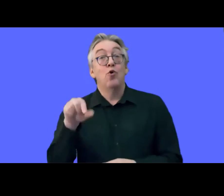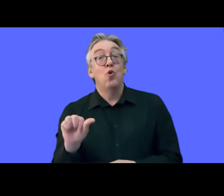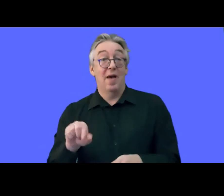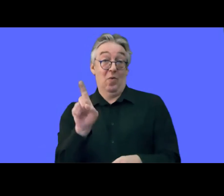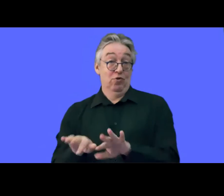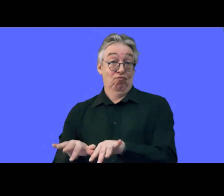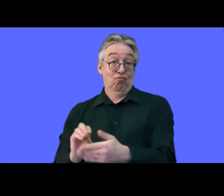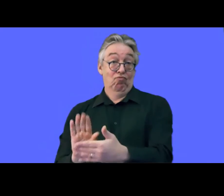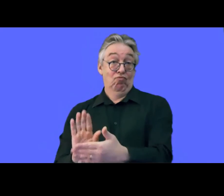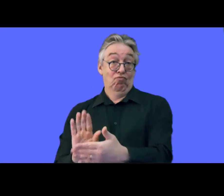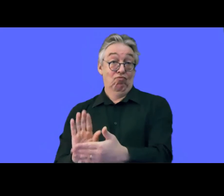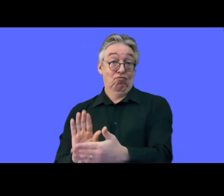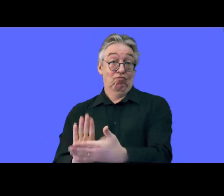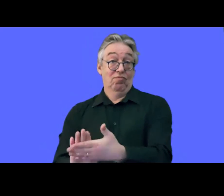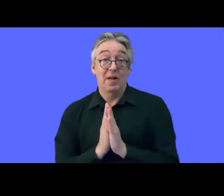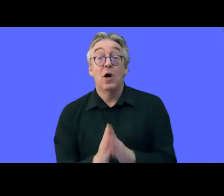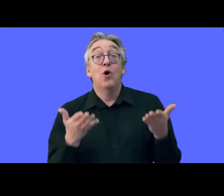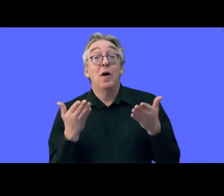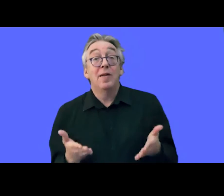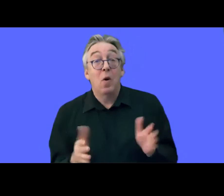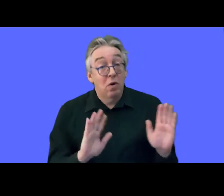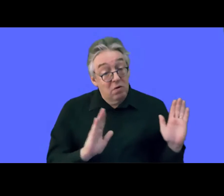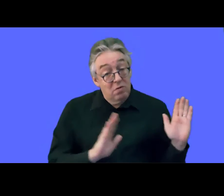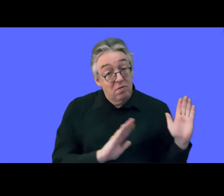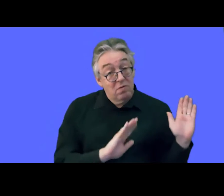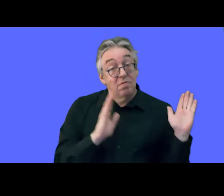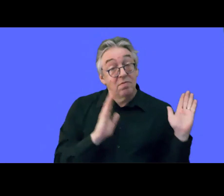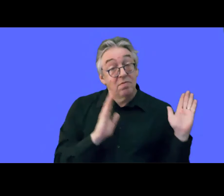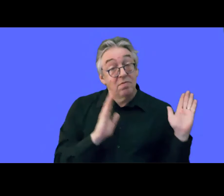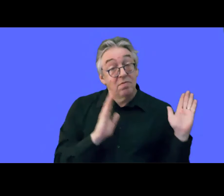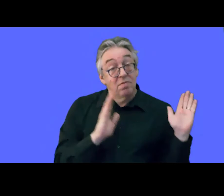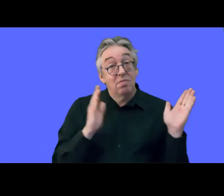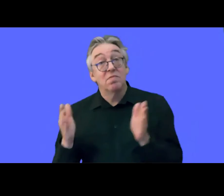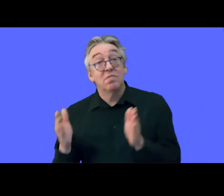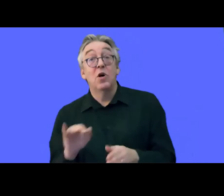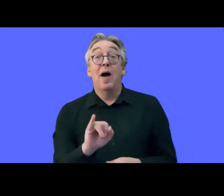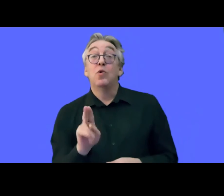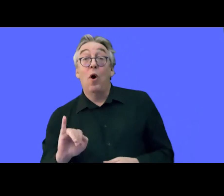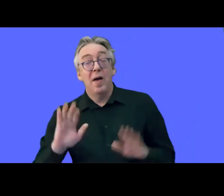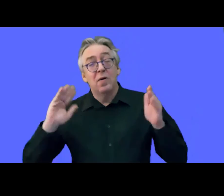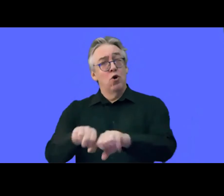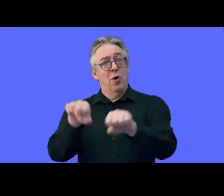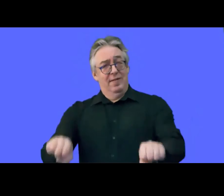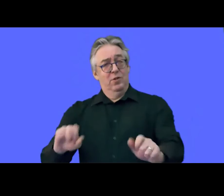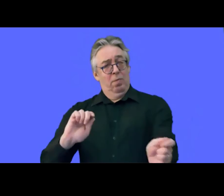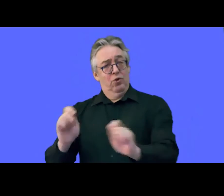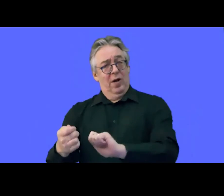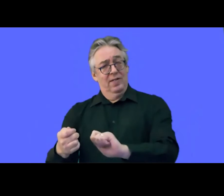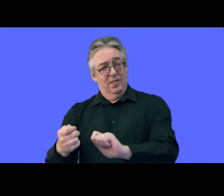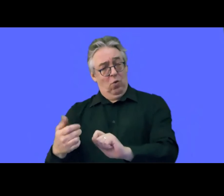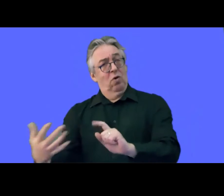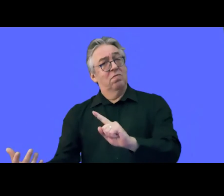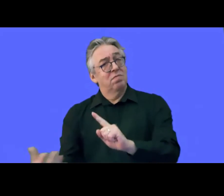me move now to the second area of systems change that i2i has been focusing on to make disability